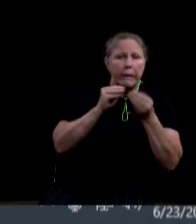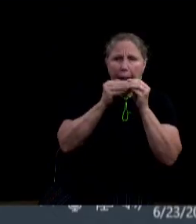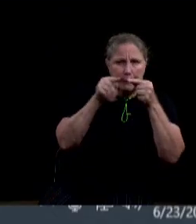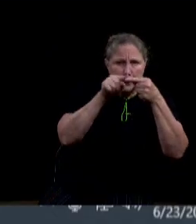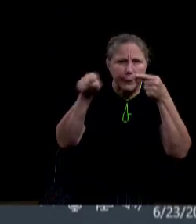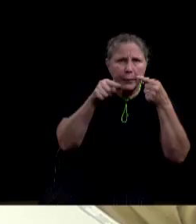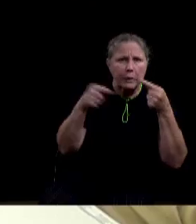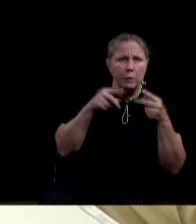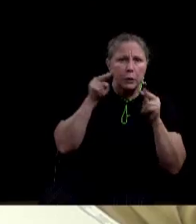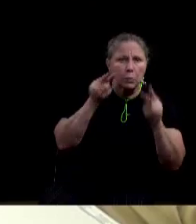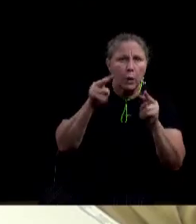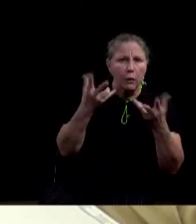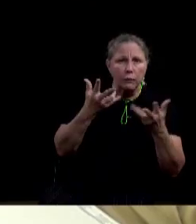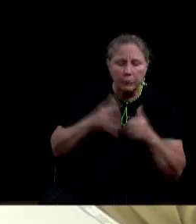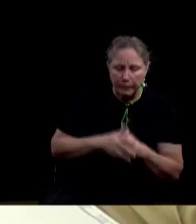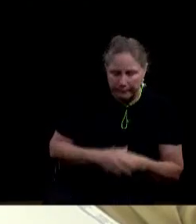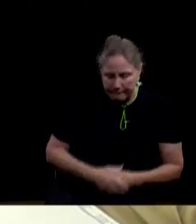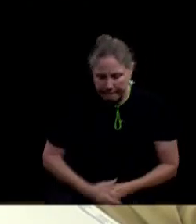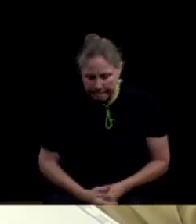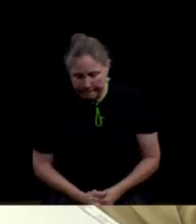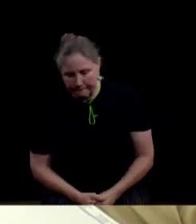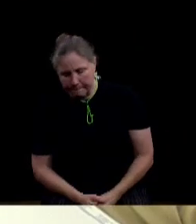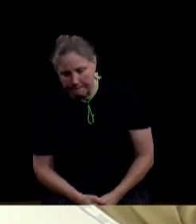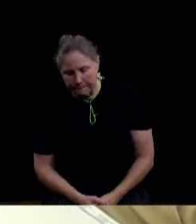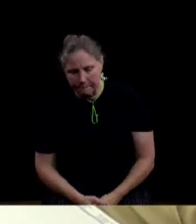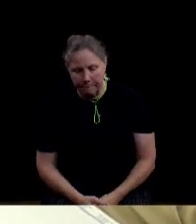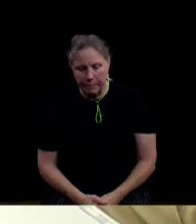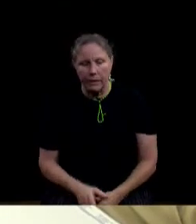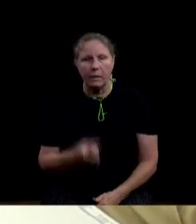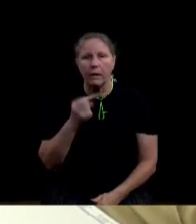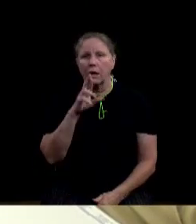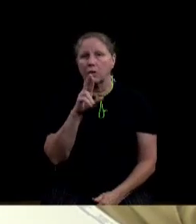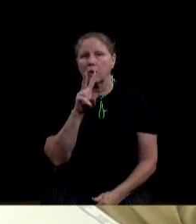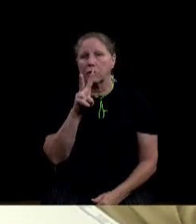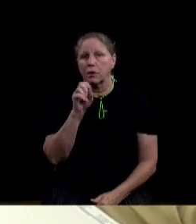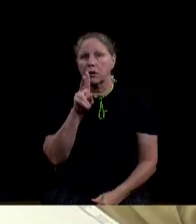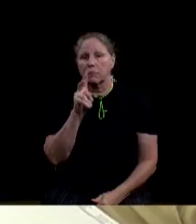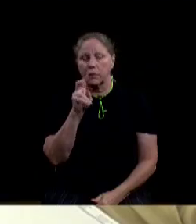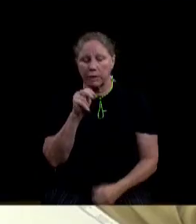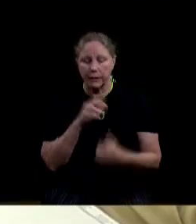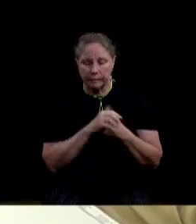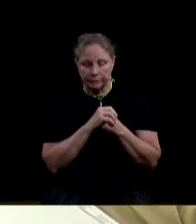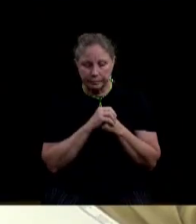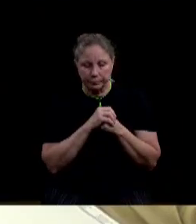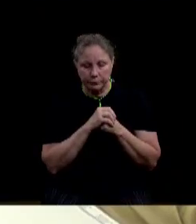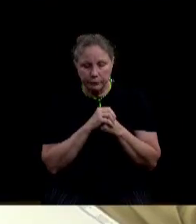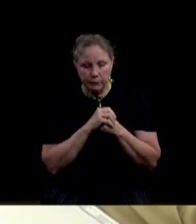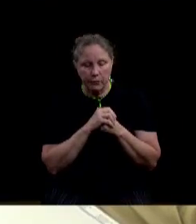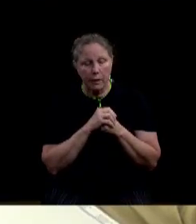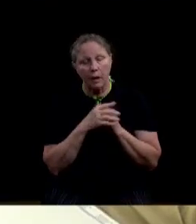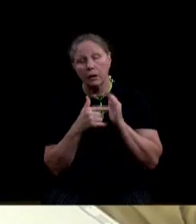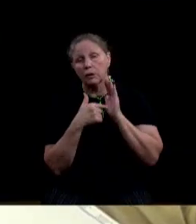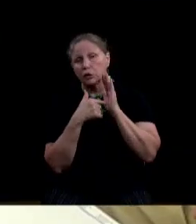It's an indicator of two things, actually. If you think of,